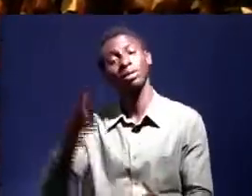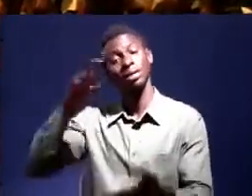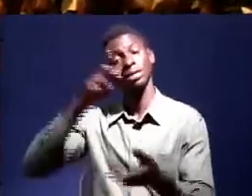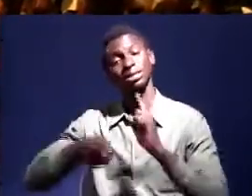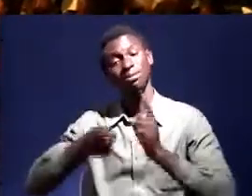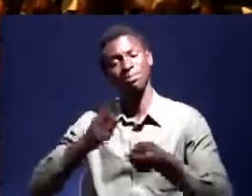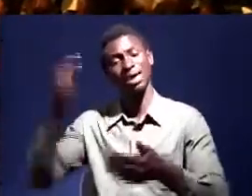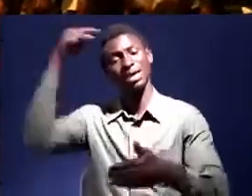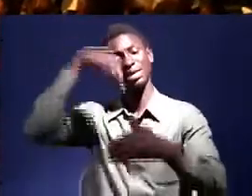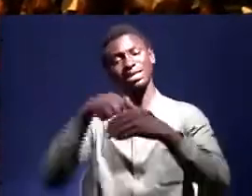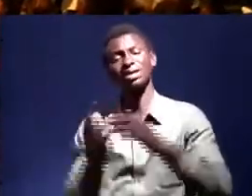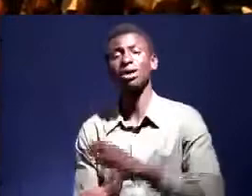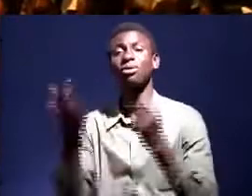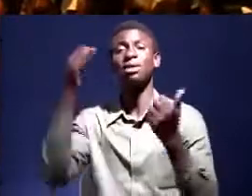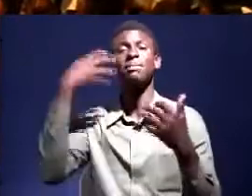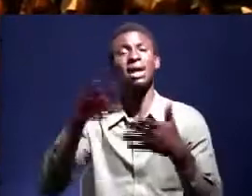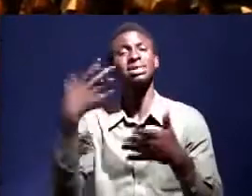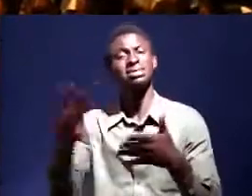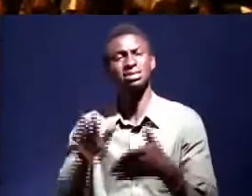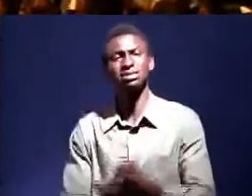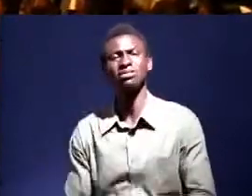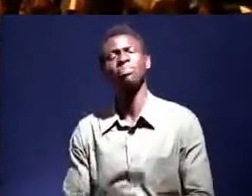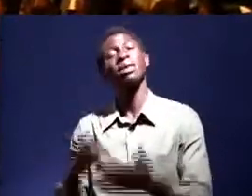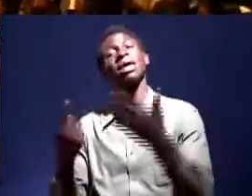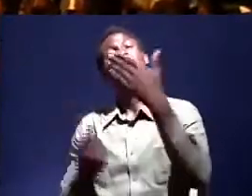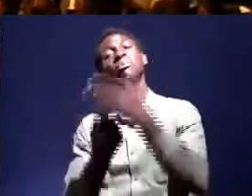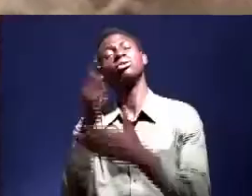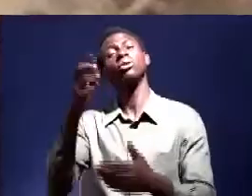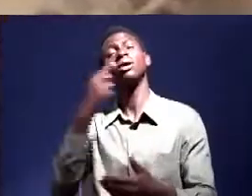Take a public stand for Jesus.